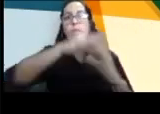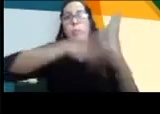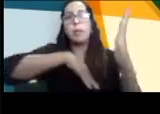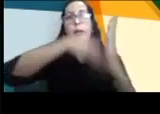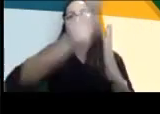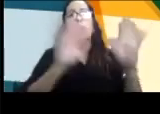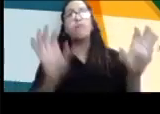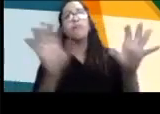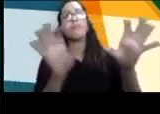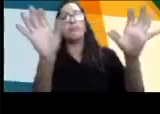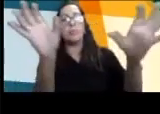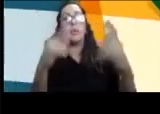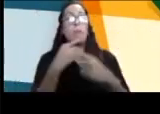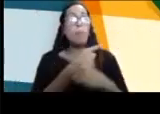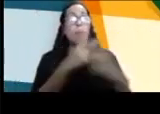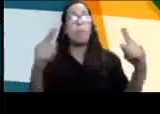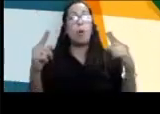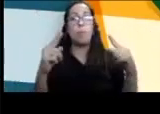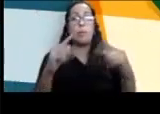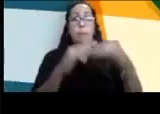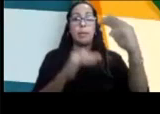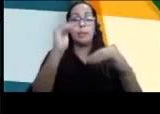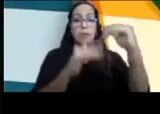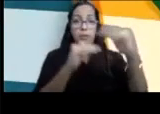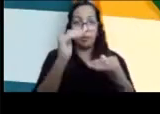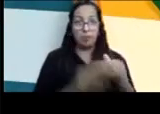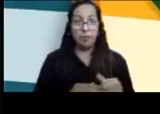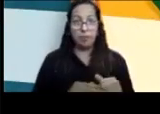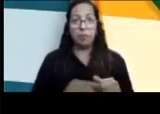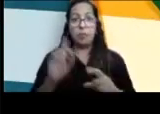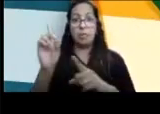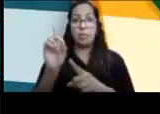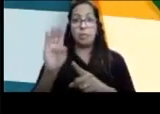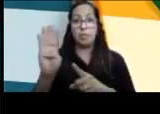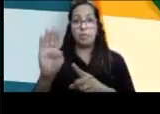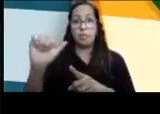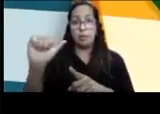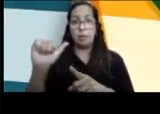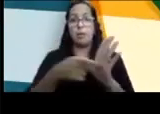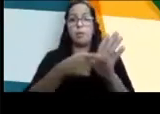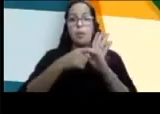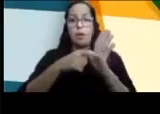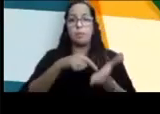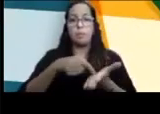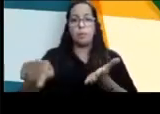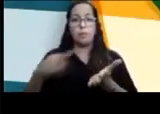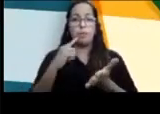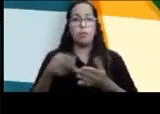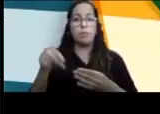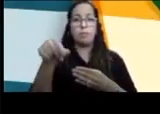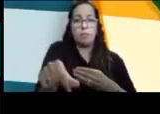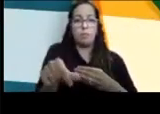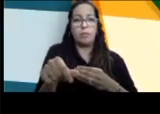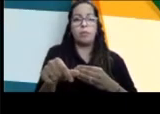decorating of public buildings or public work. The Davis-Bacon Act requires the payment of prevailing wage rates